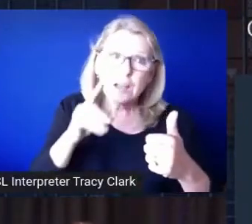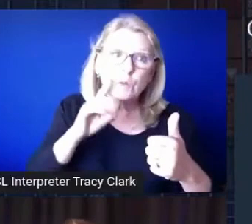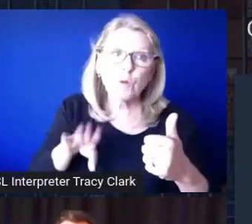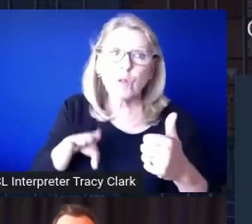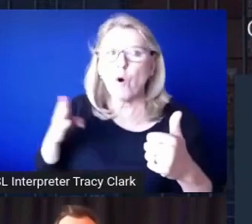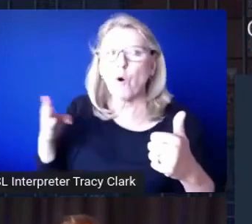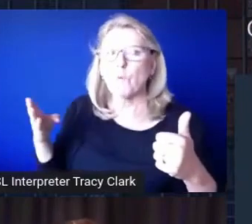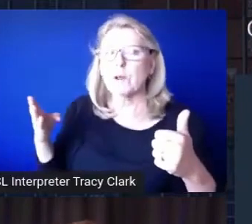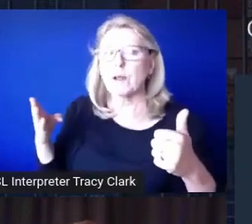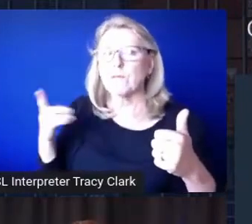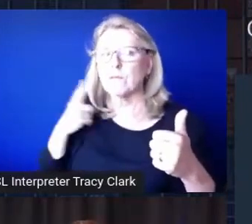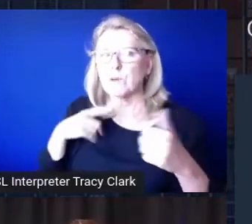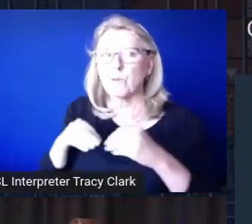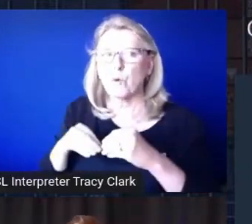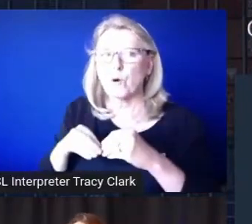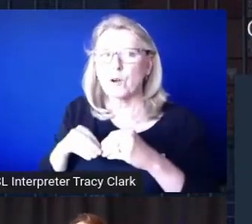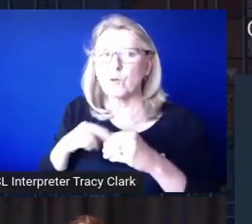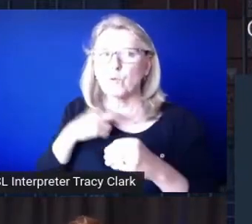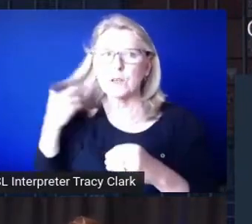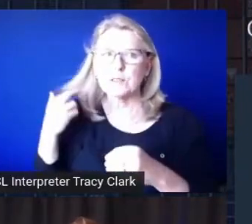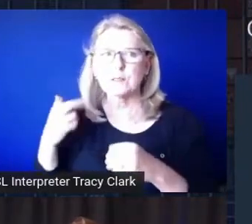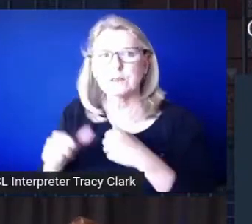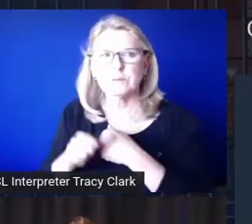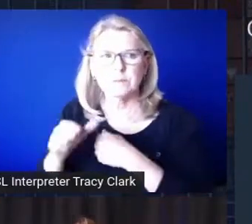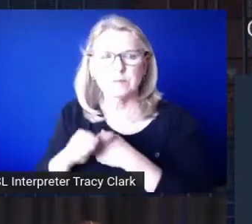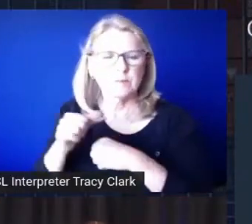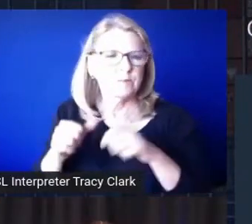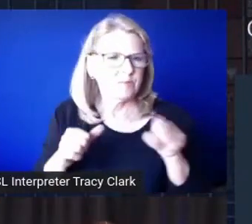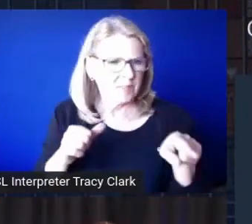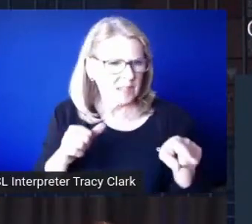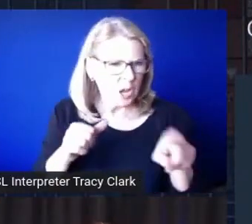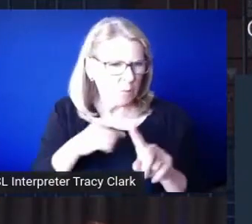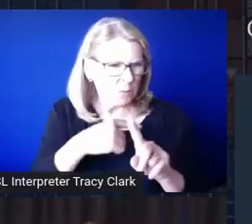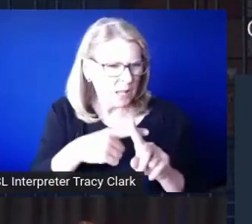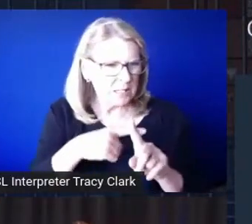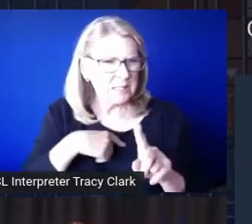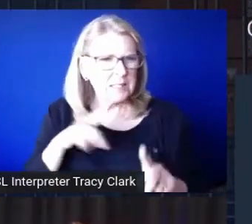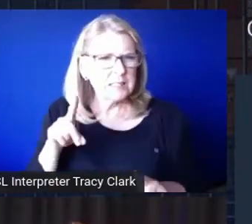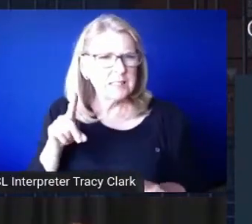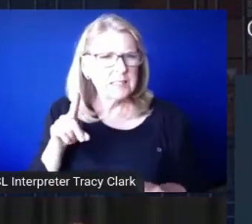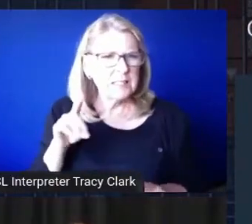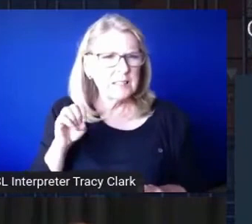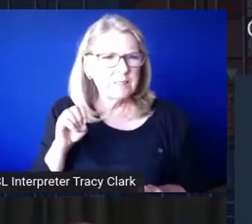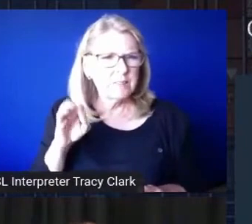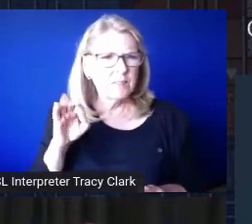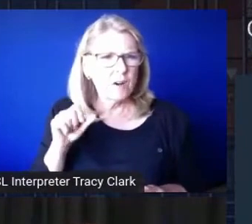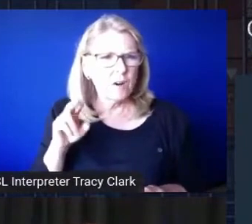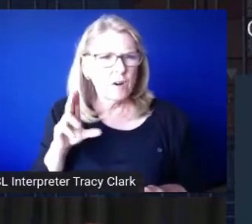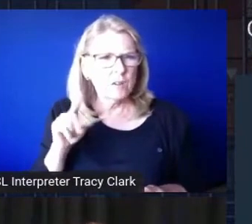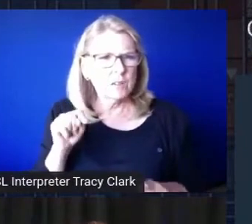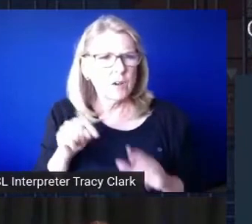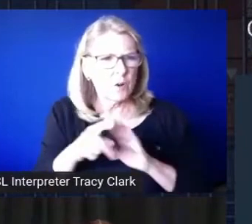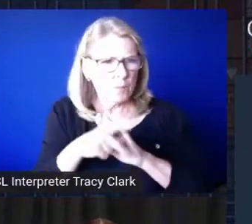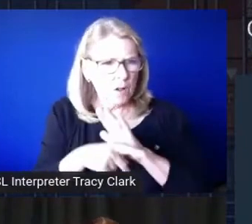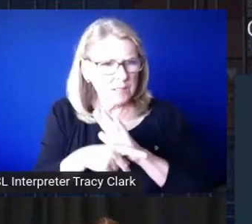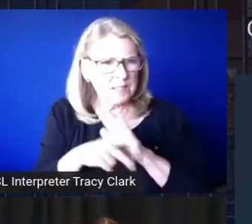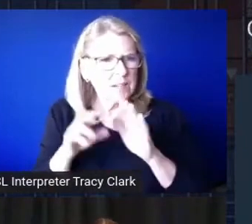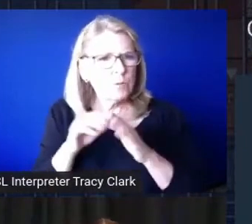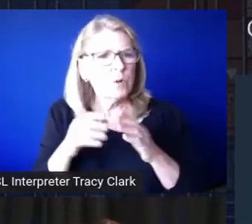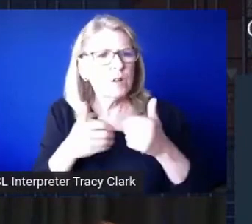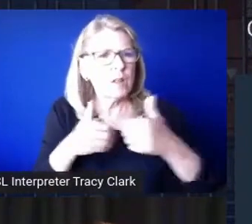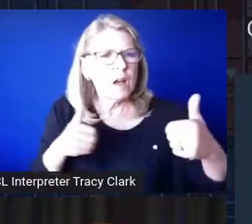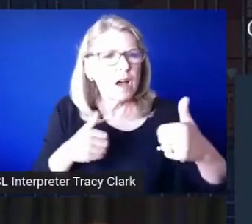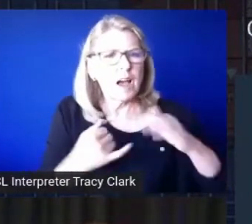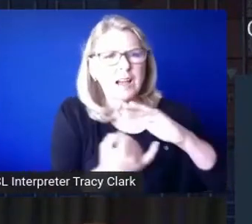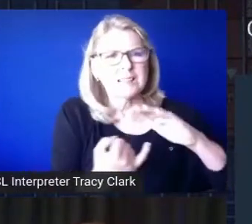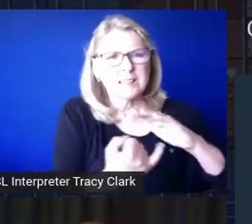wanted to get to, was the default policies we have are about isolating the operating system and protecting the OS from the workloads. And if you're saying, here,